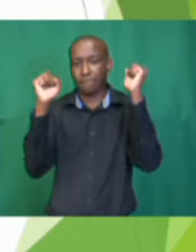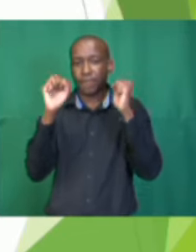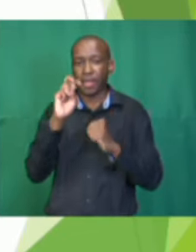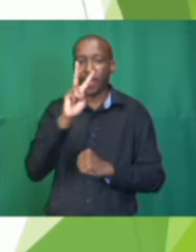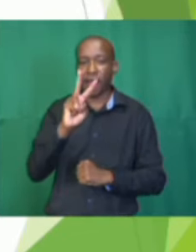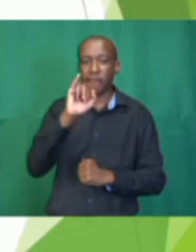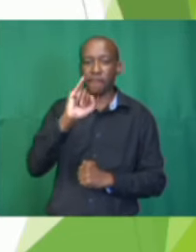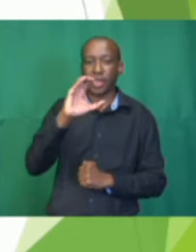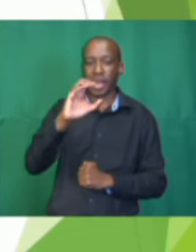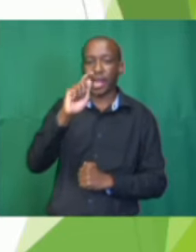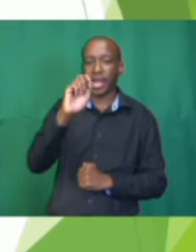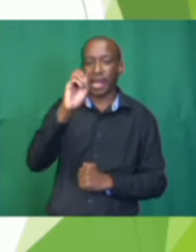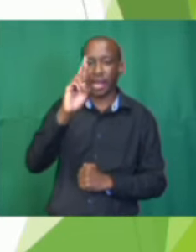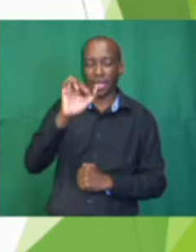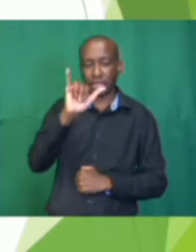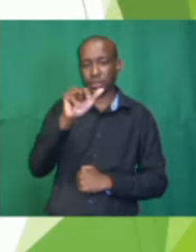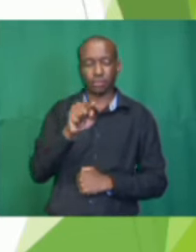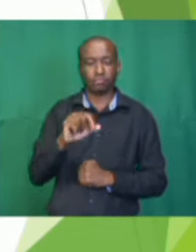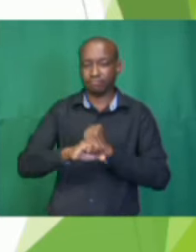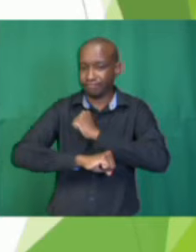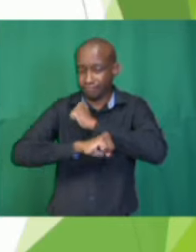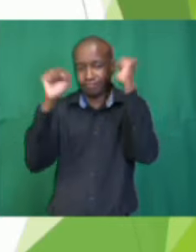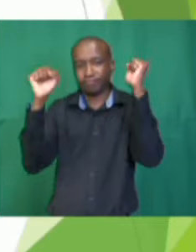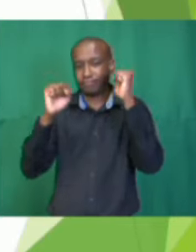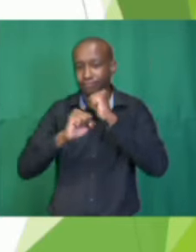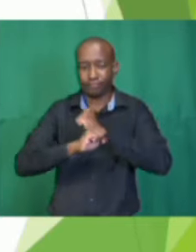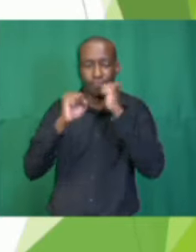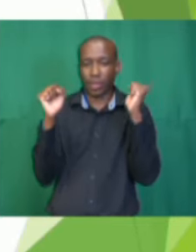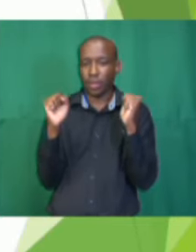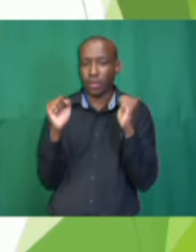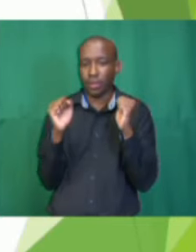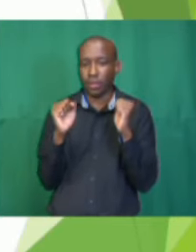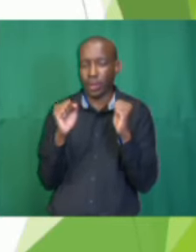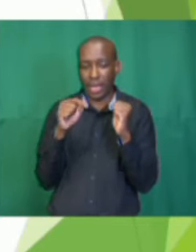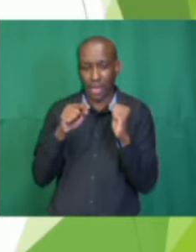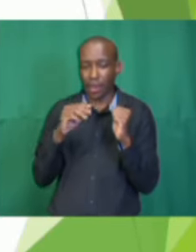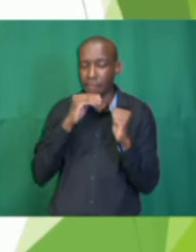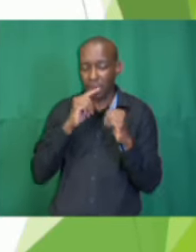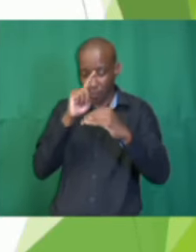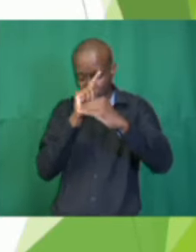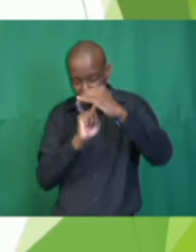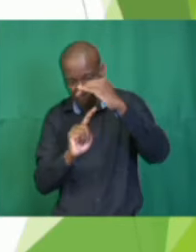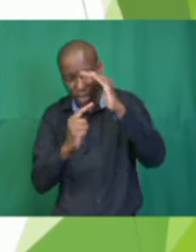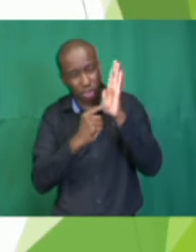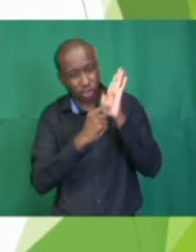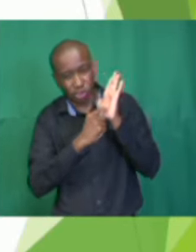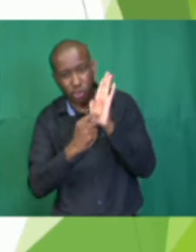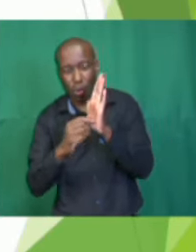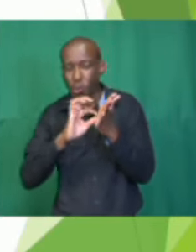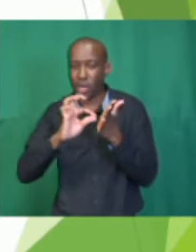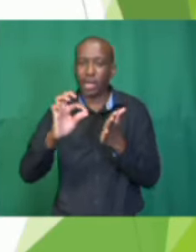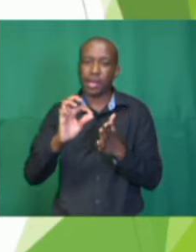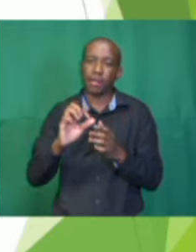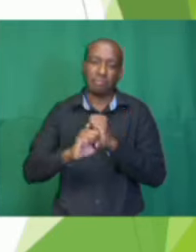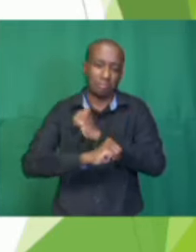a victorious one. I said earlier on, it is not just an ordinary entry, but it's a victorious